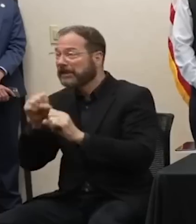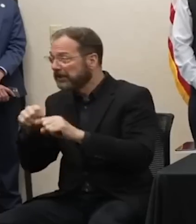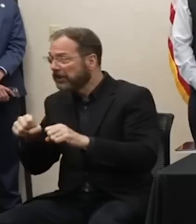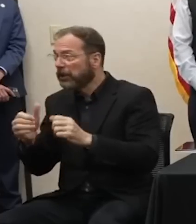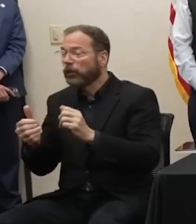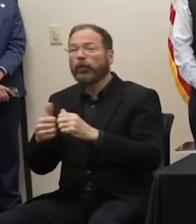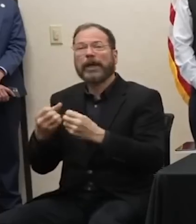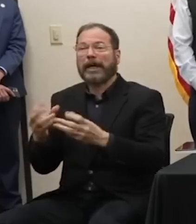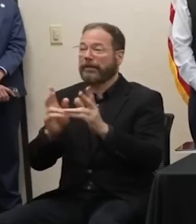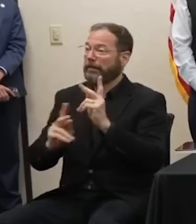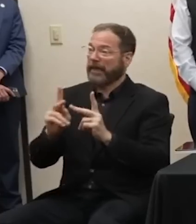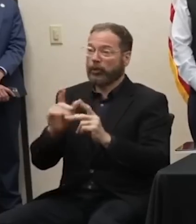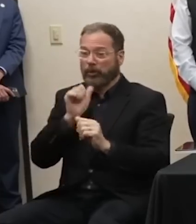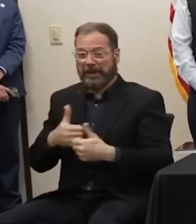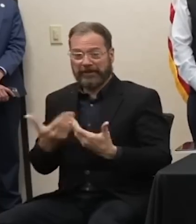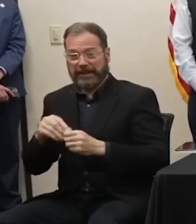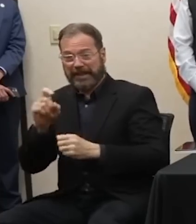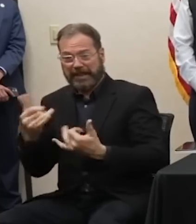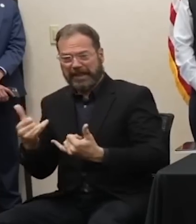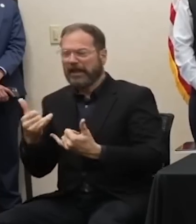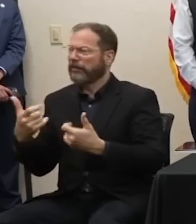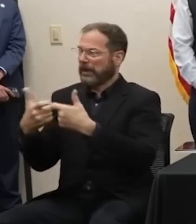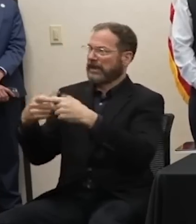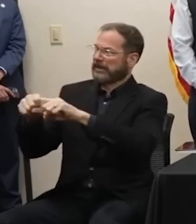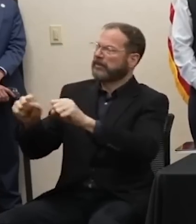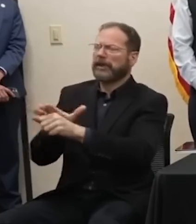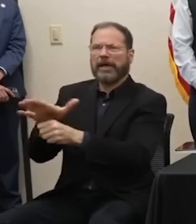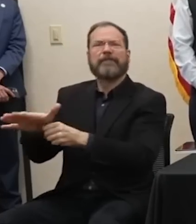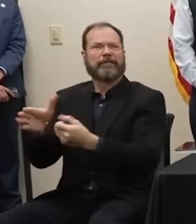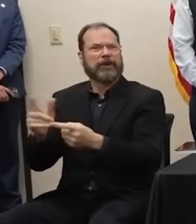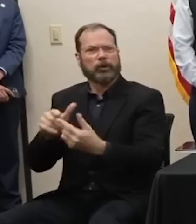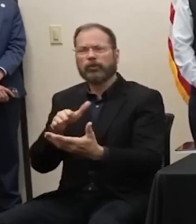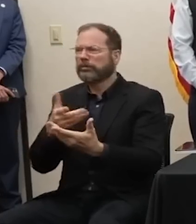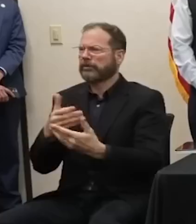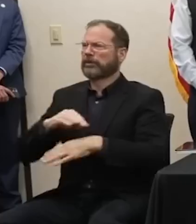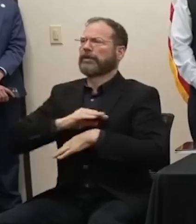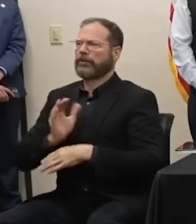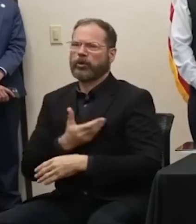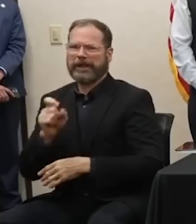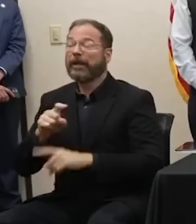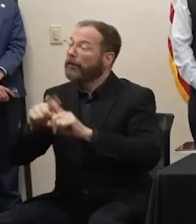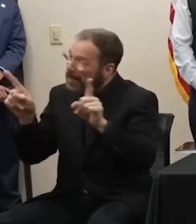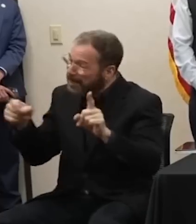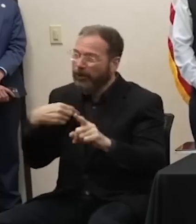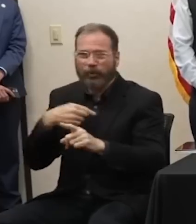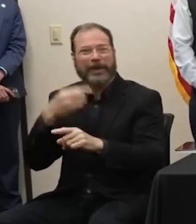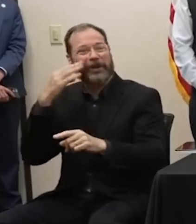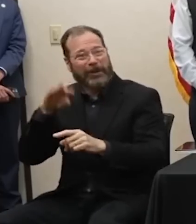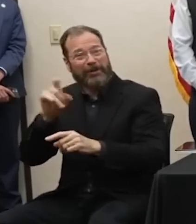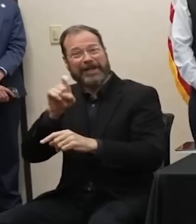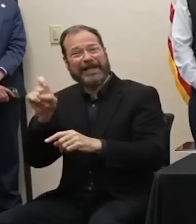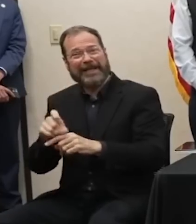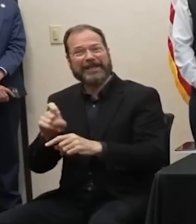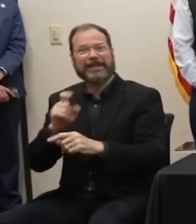with the population we have right now, the grid is adequate to address our needs. But we also know Texas